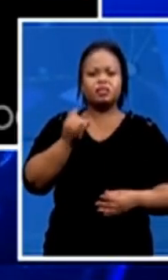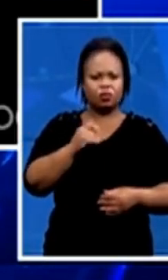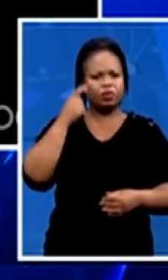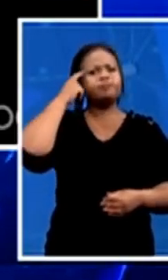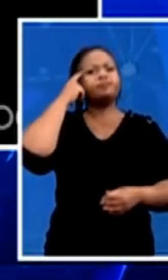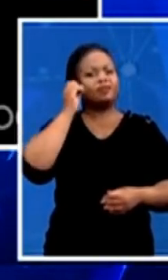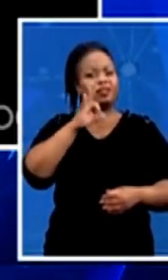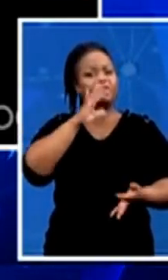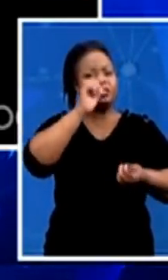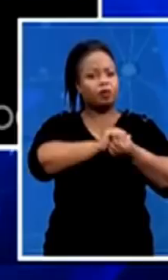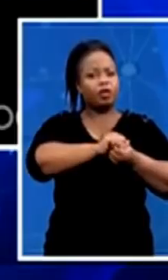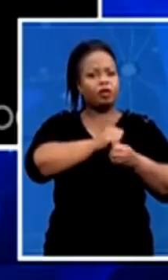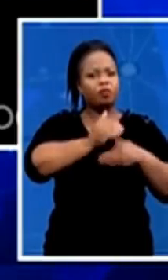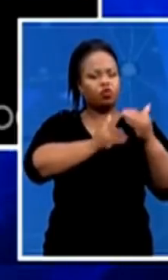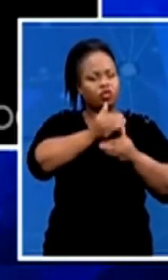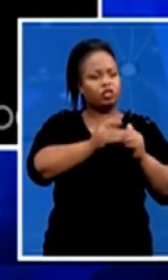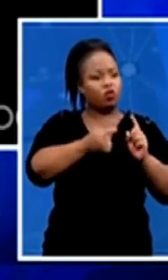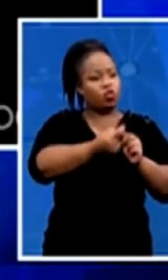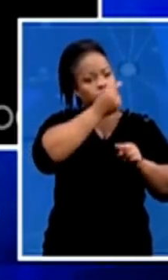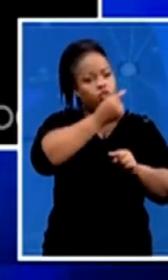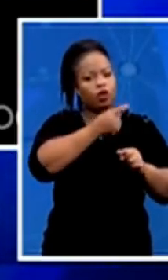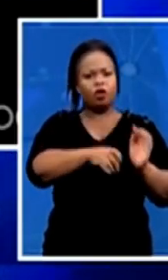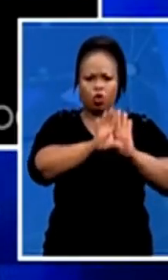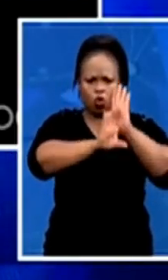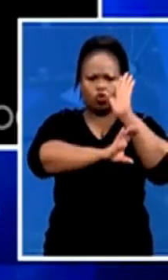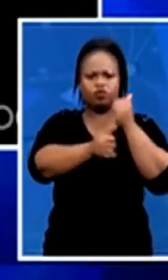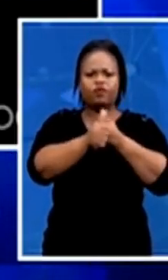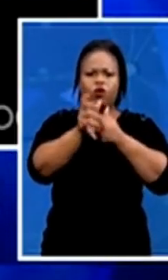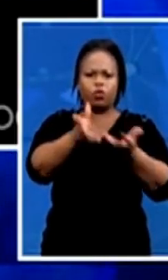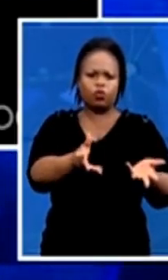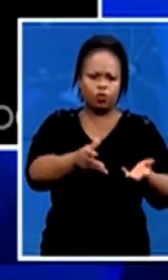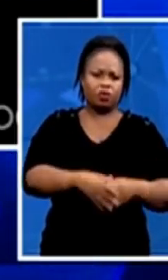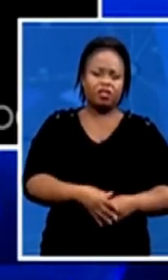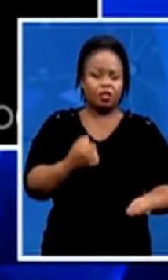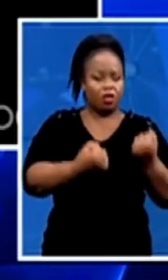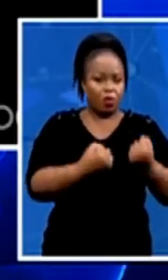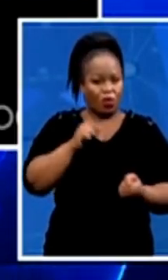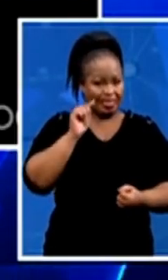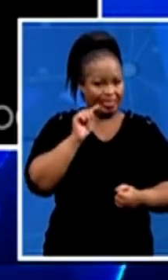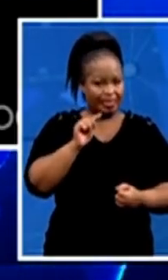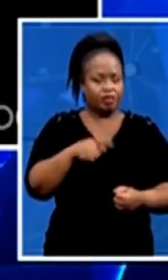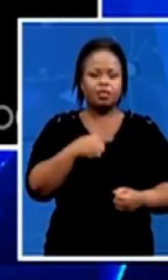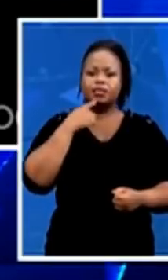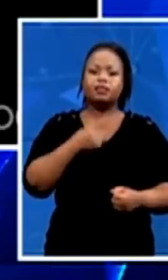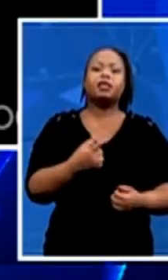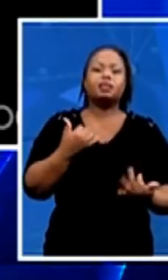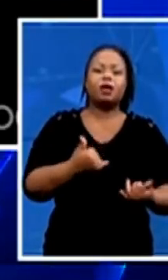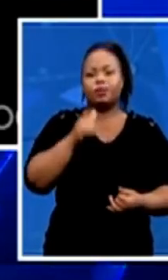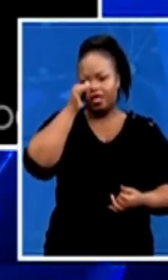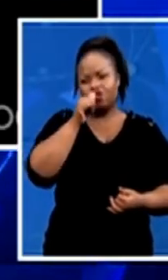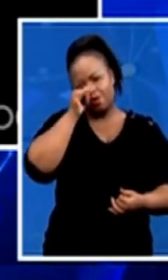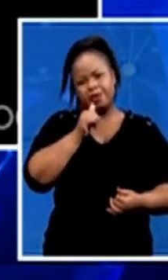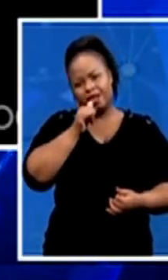was constitutional. And the court pointed out there that it's a species of criminal contempt. And the same in